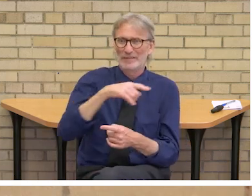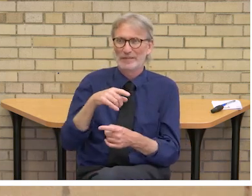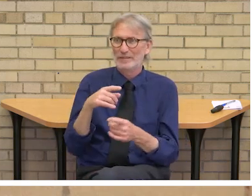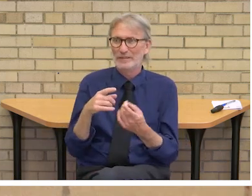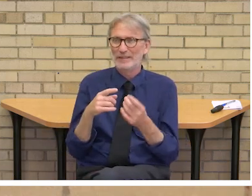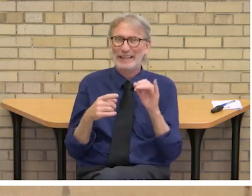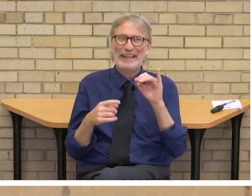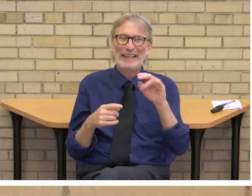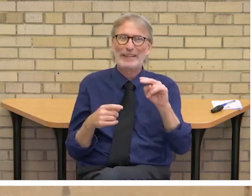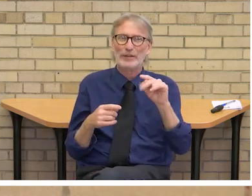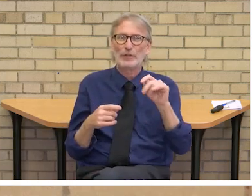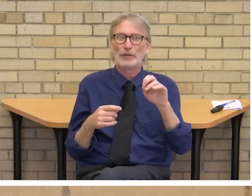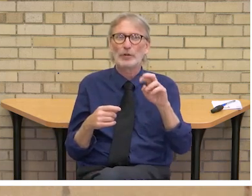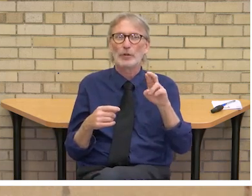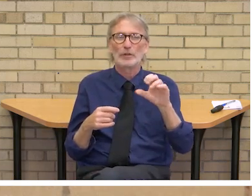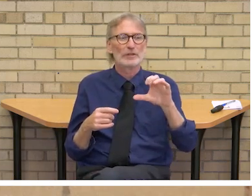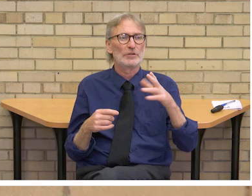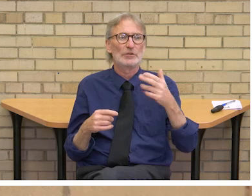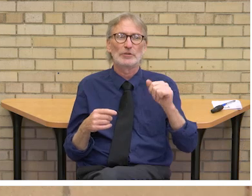really,